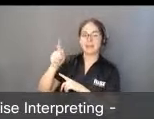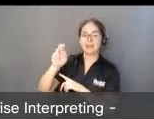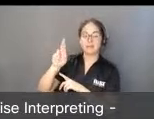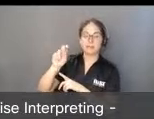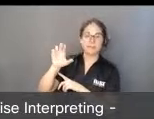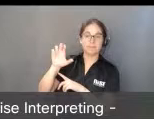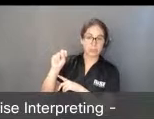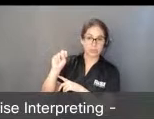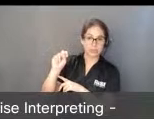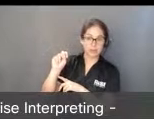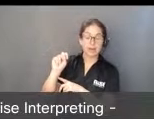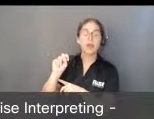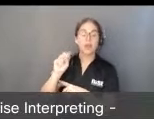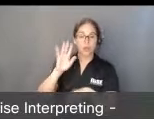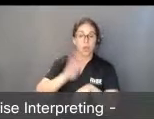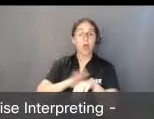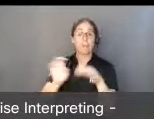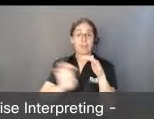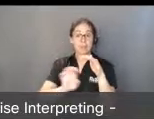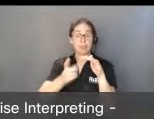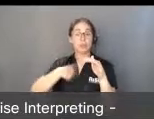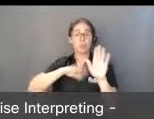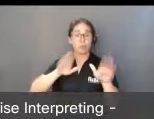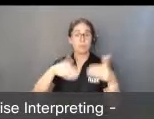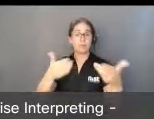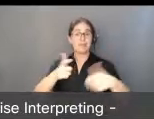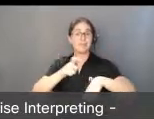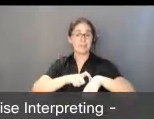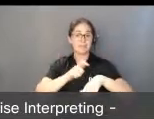we provided on the schedule the different time allotments